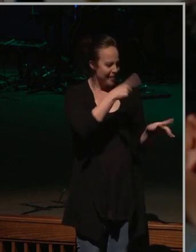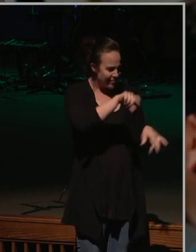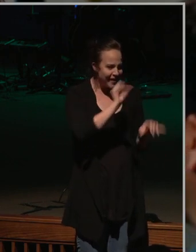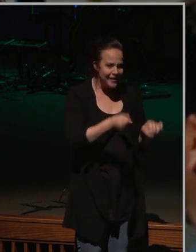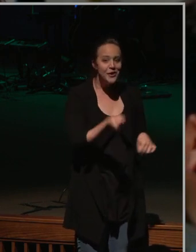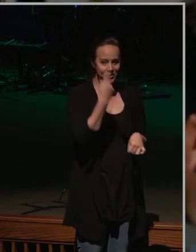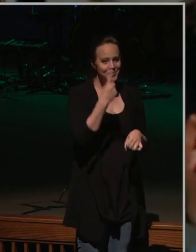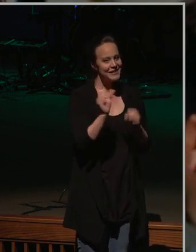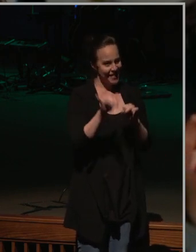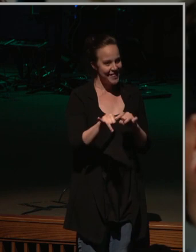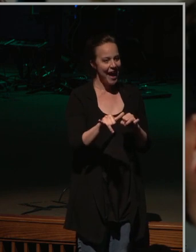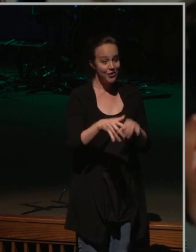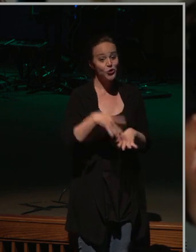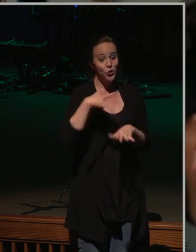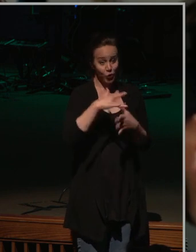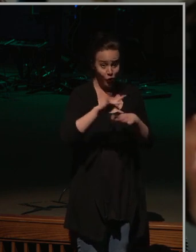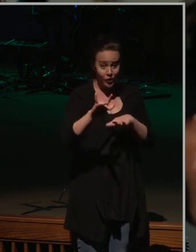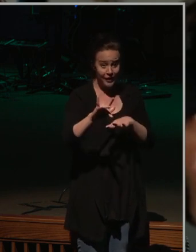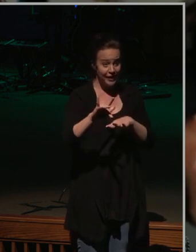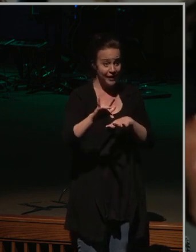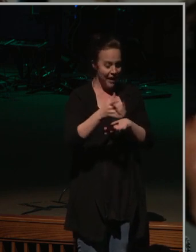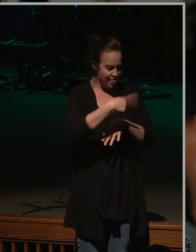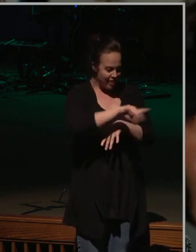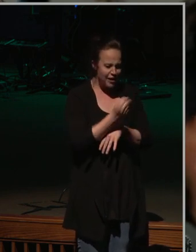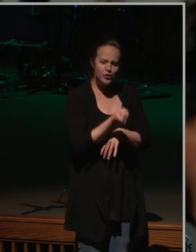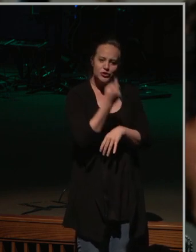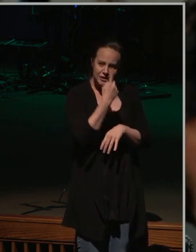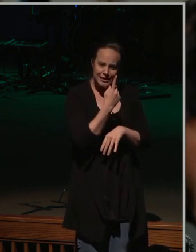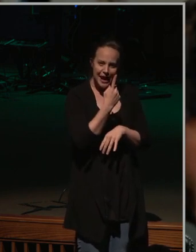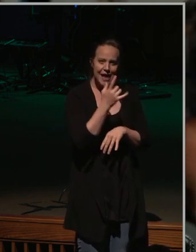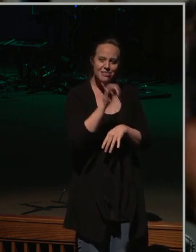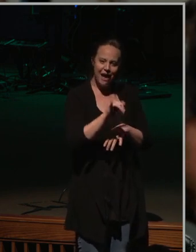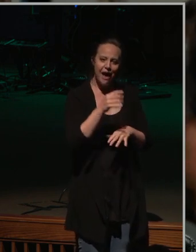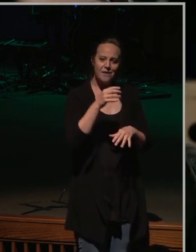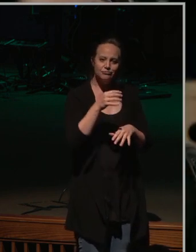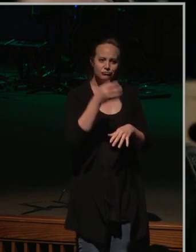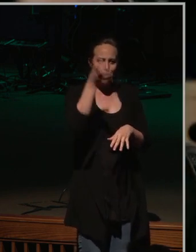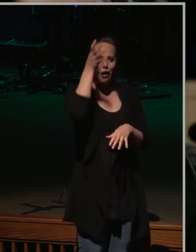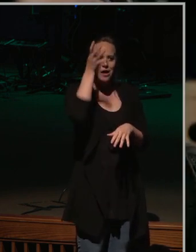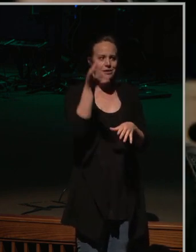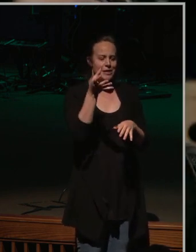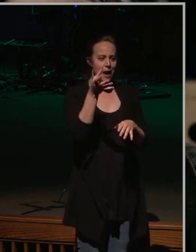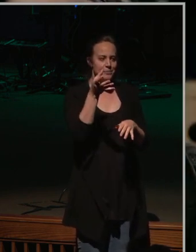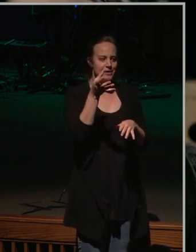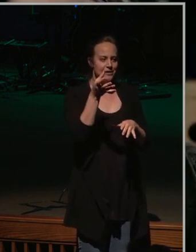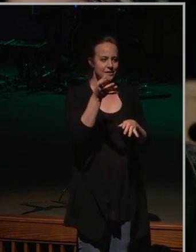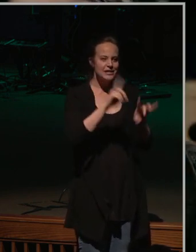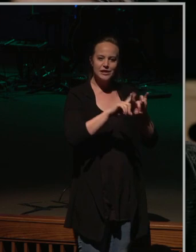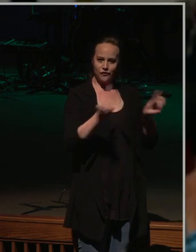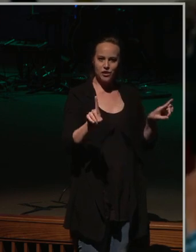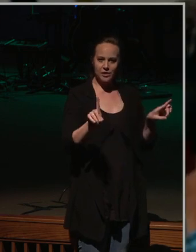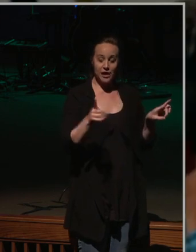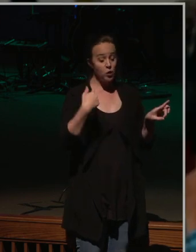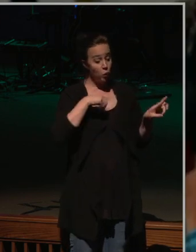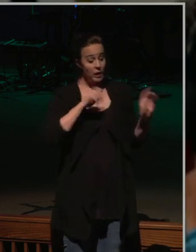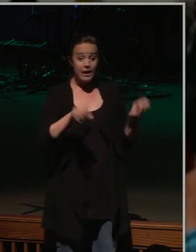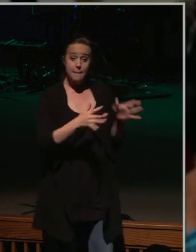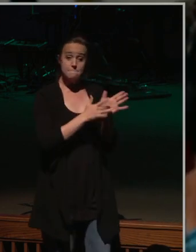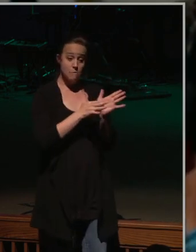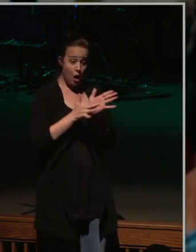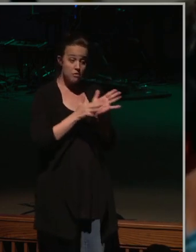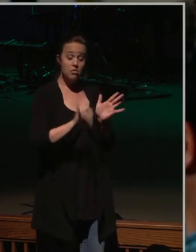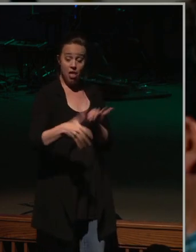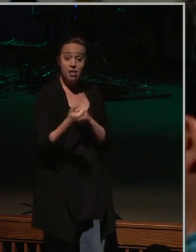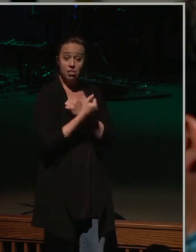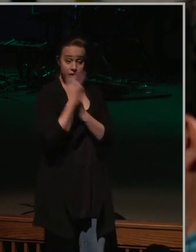early. And they understand it in the way that we love them. And we model that love for them in